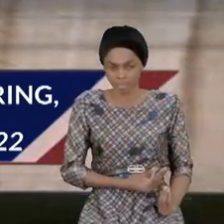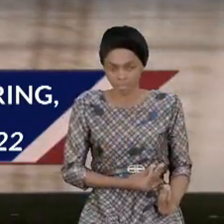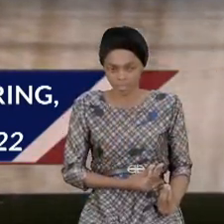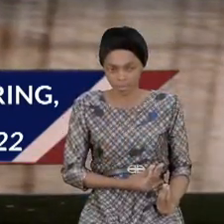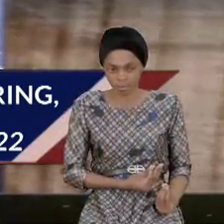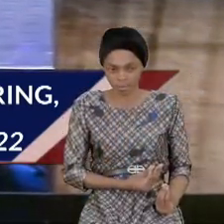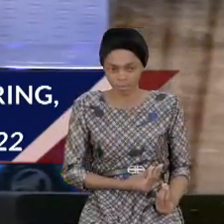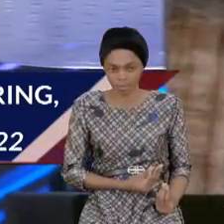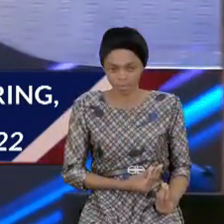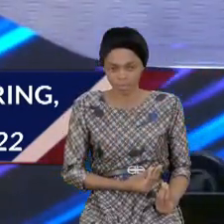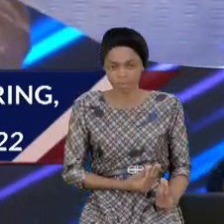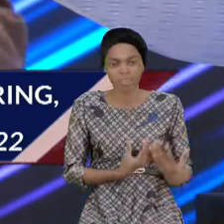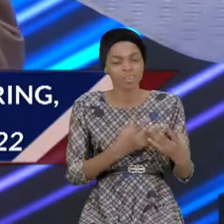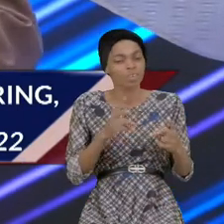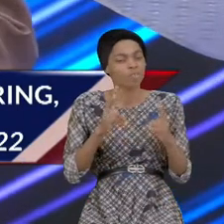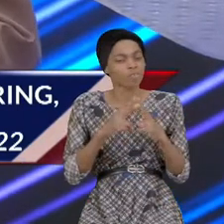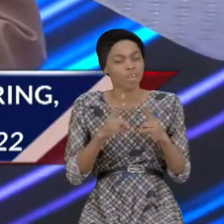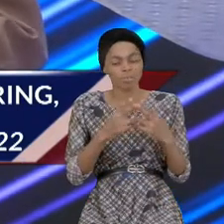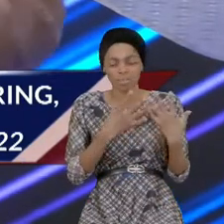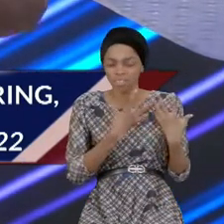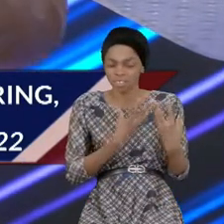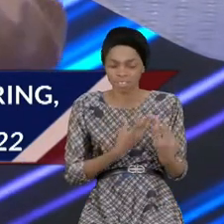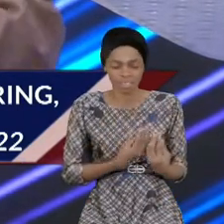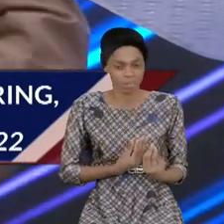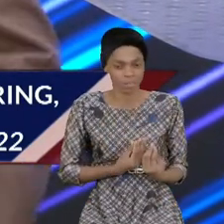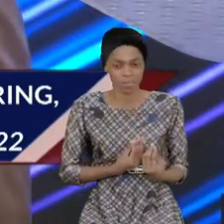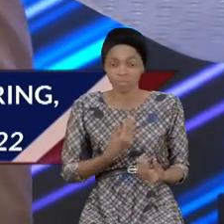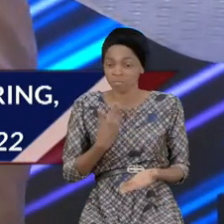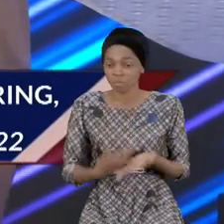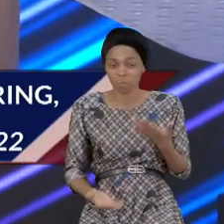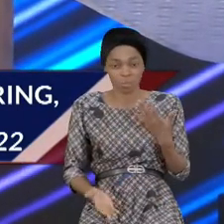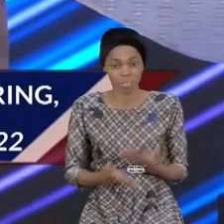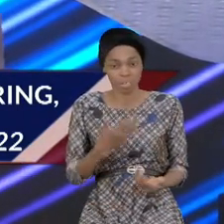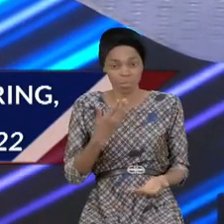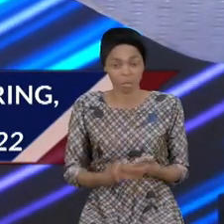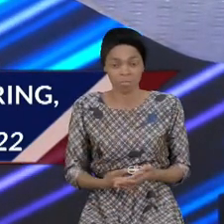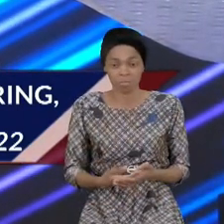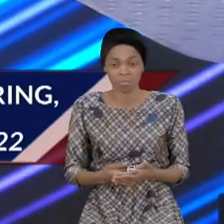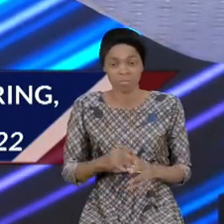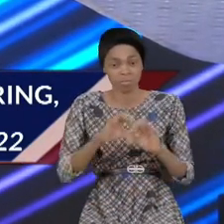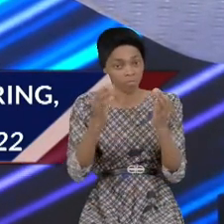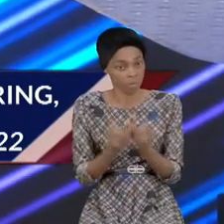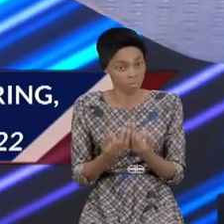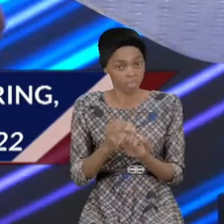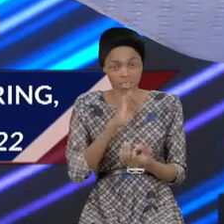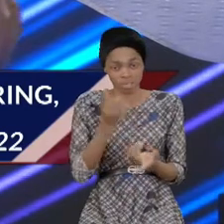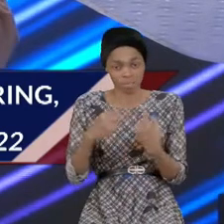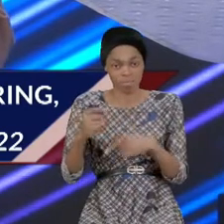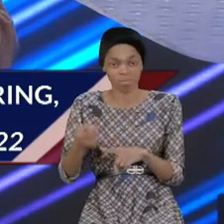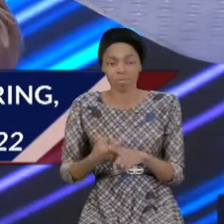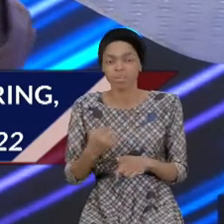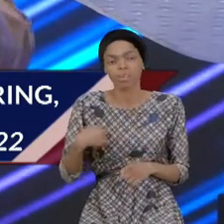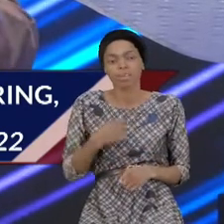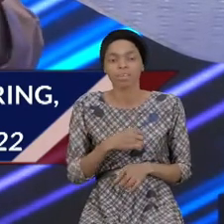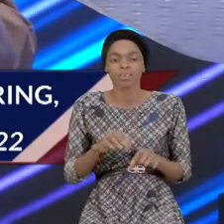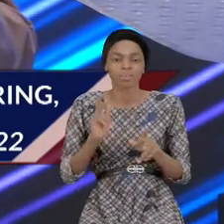gentle. Very gentle, whatever his background. You know, we